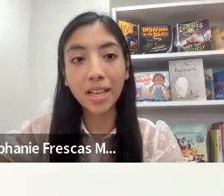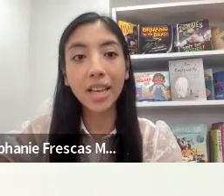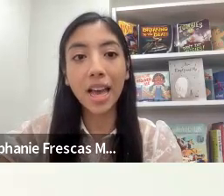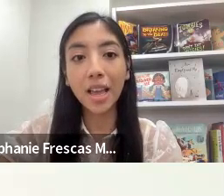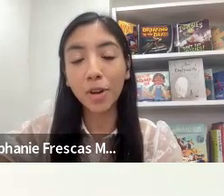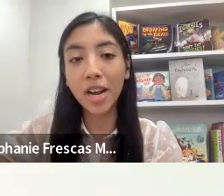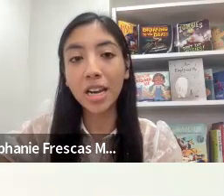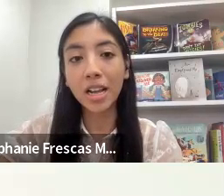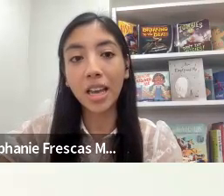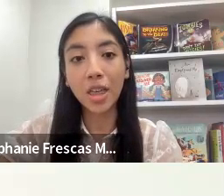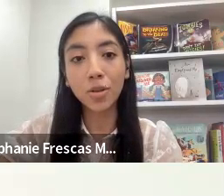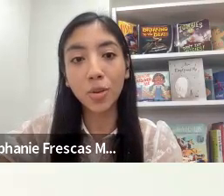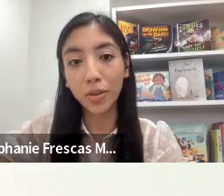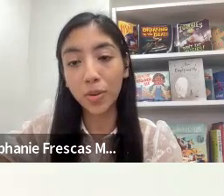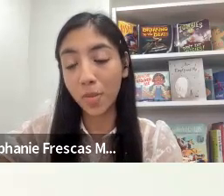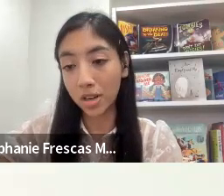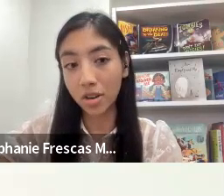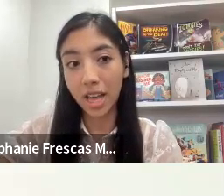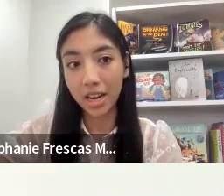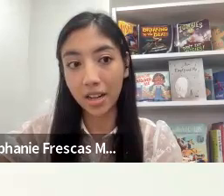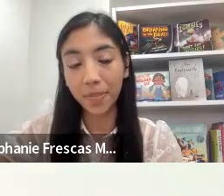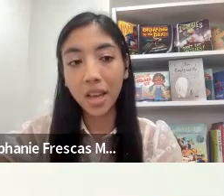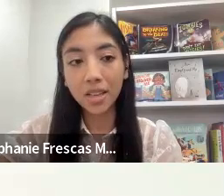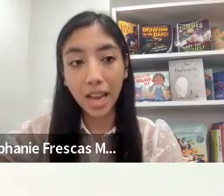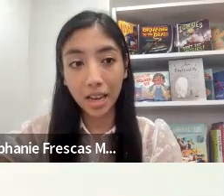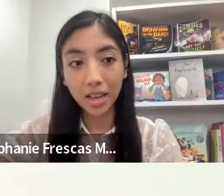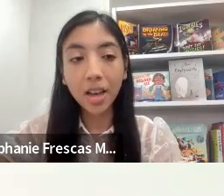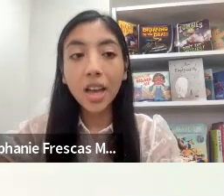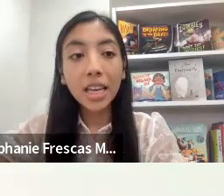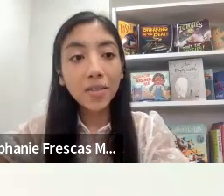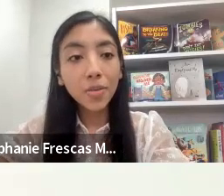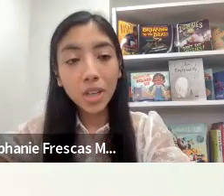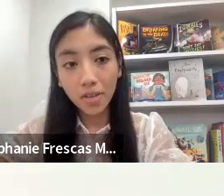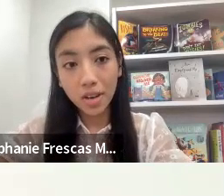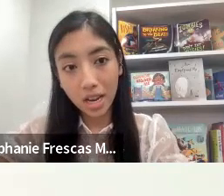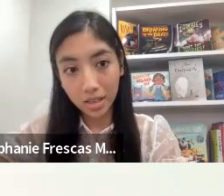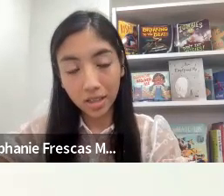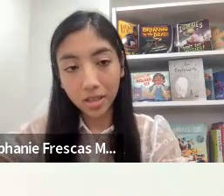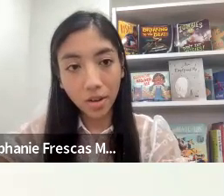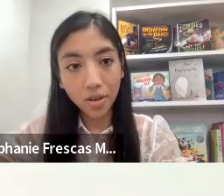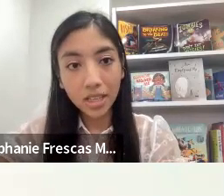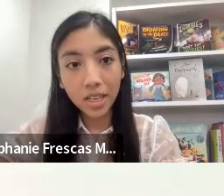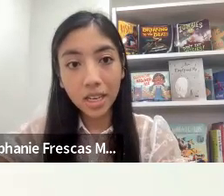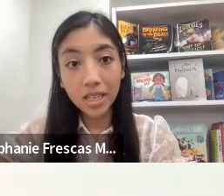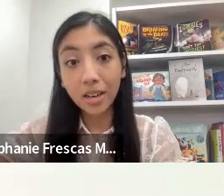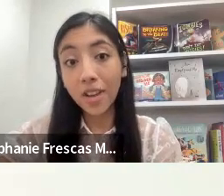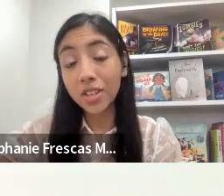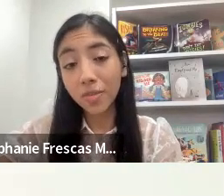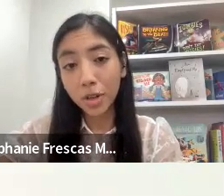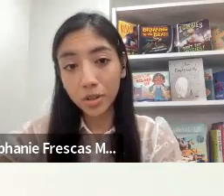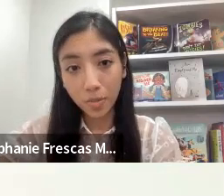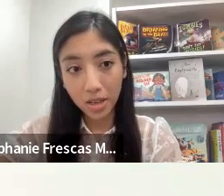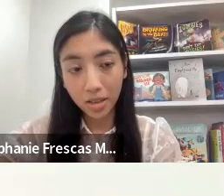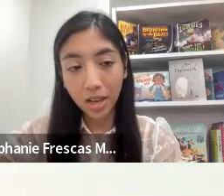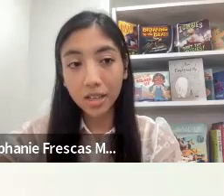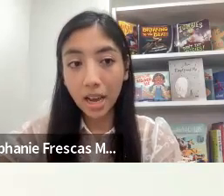job as head librarian at a K-12 school in Montreal, Canada, saying, "Even when given in innocence, though, kissing is an invasion